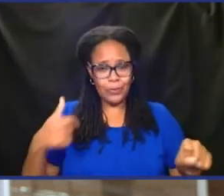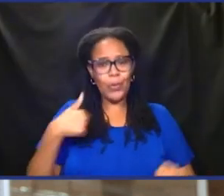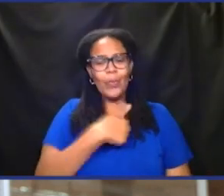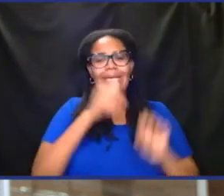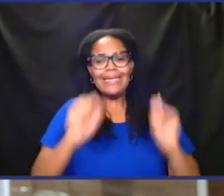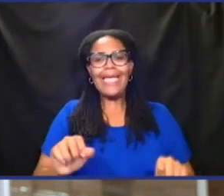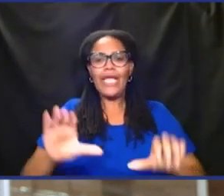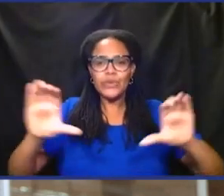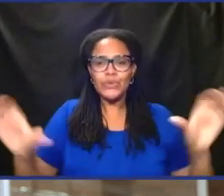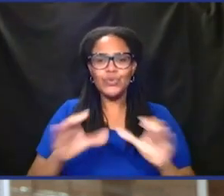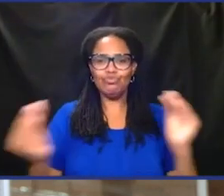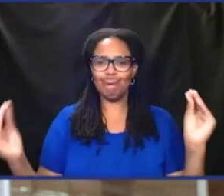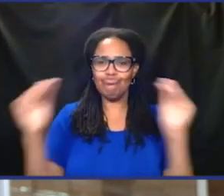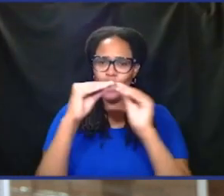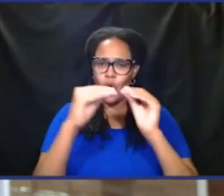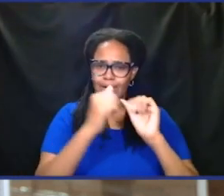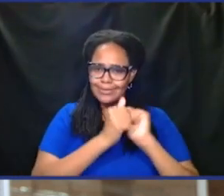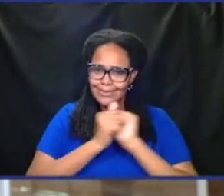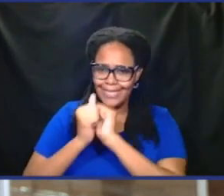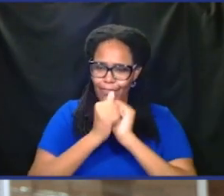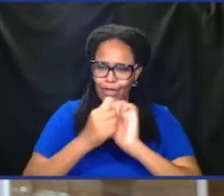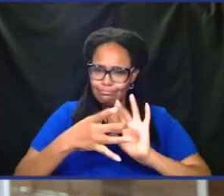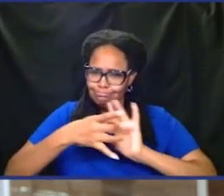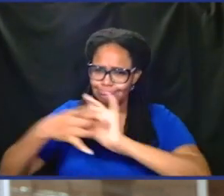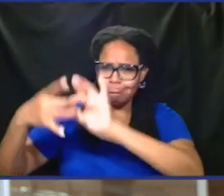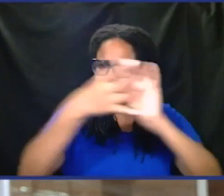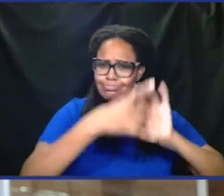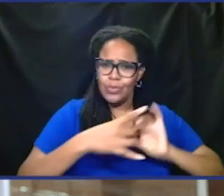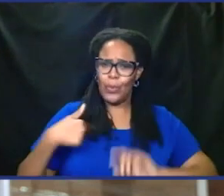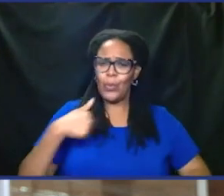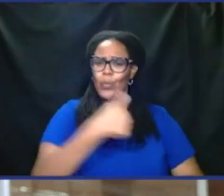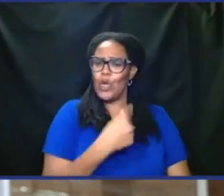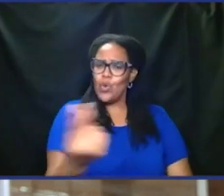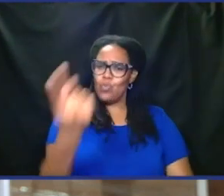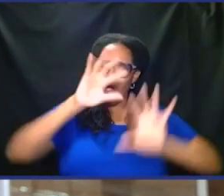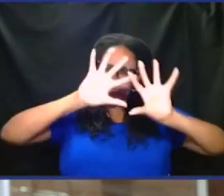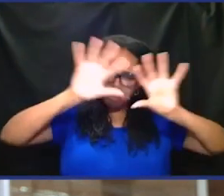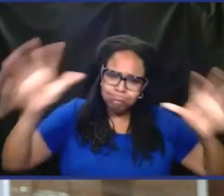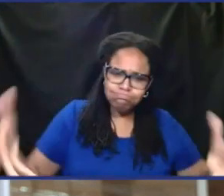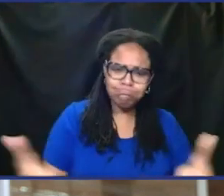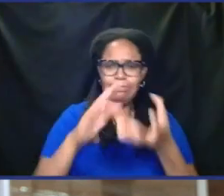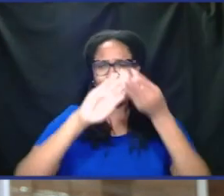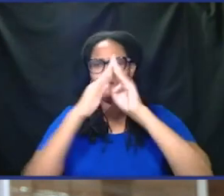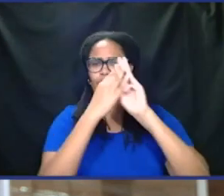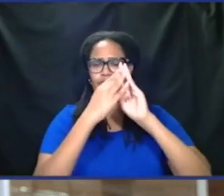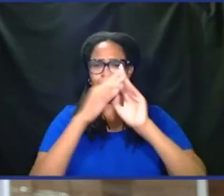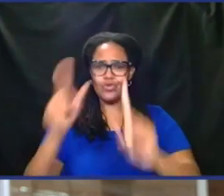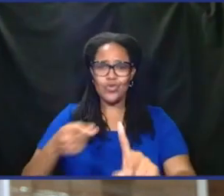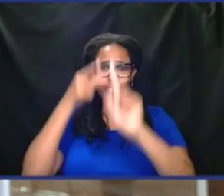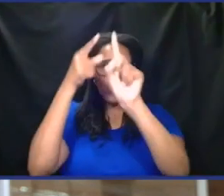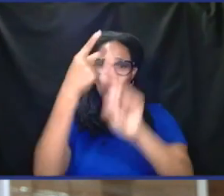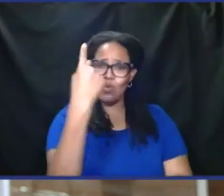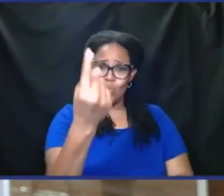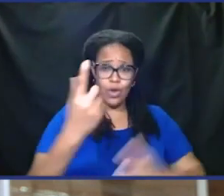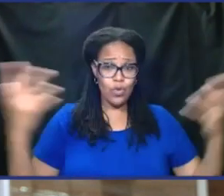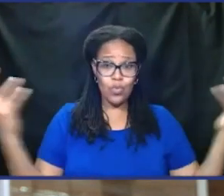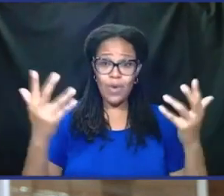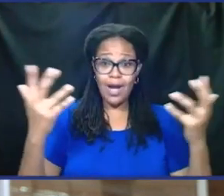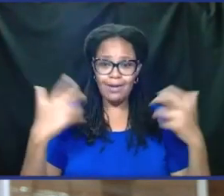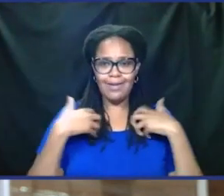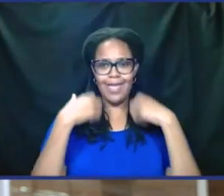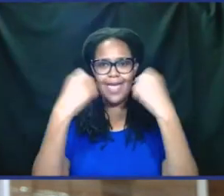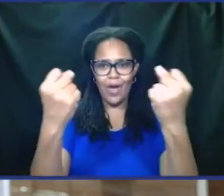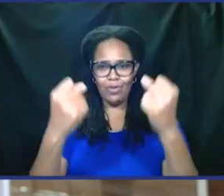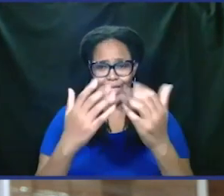do more together. We are one global community. We all have one goal, health. Thank you